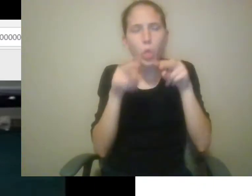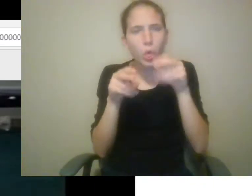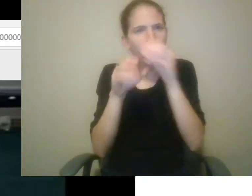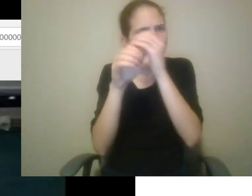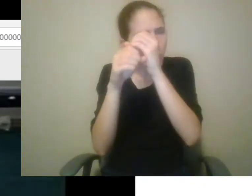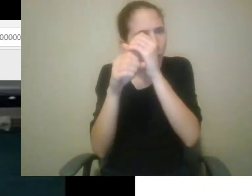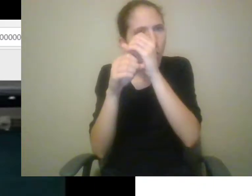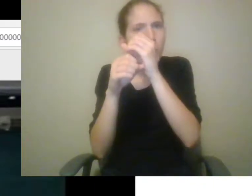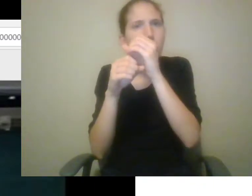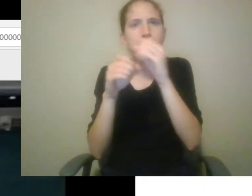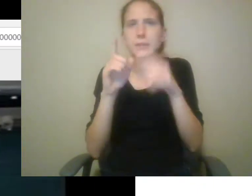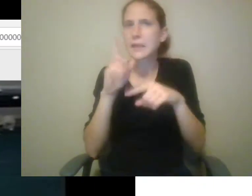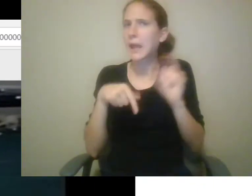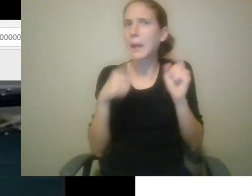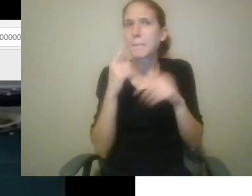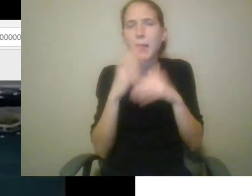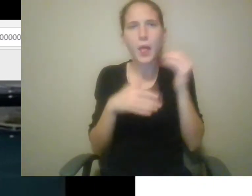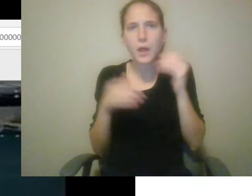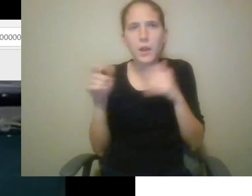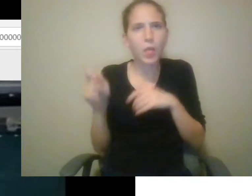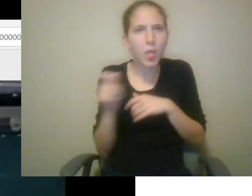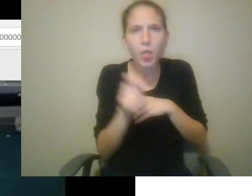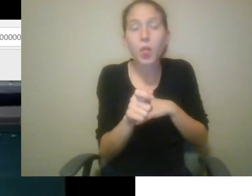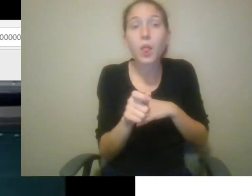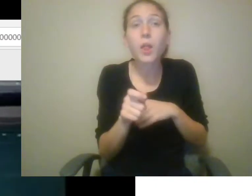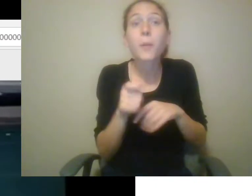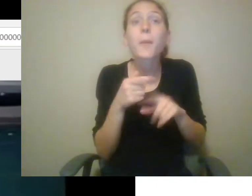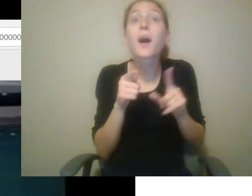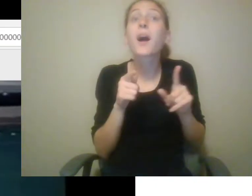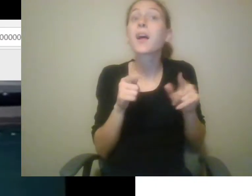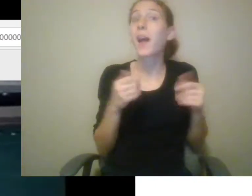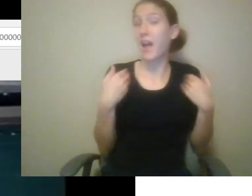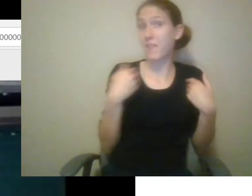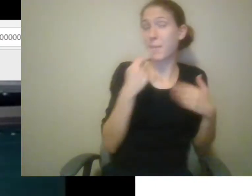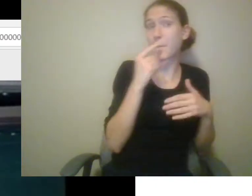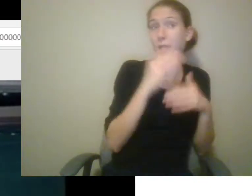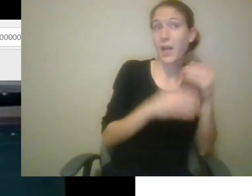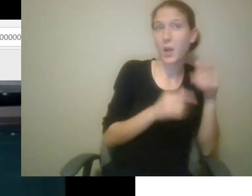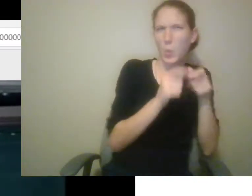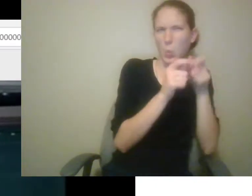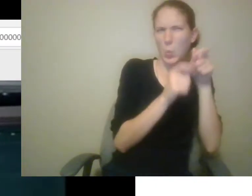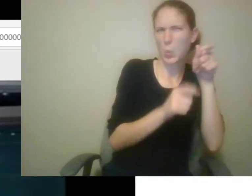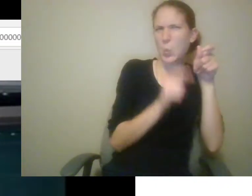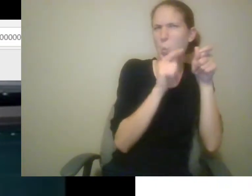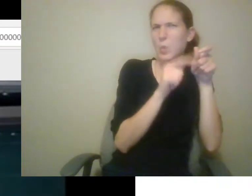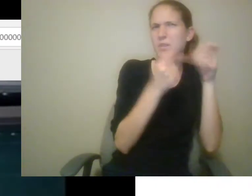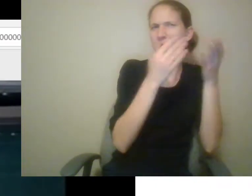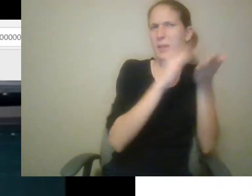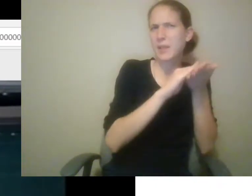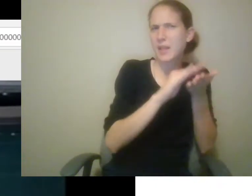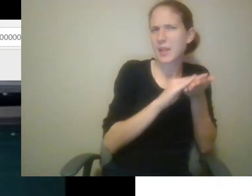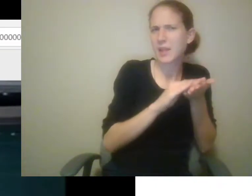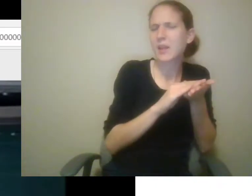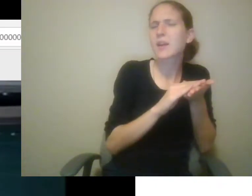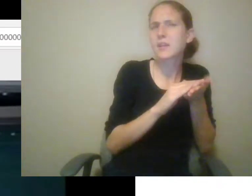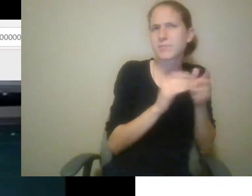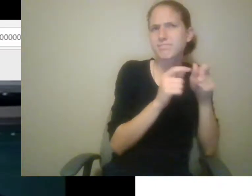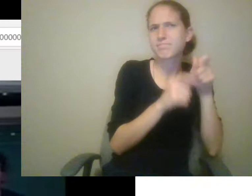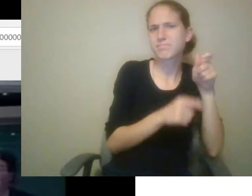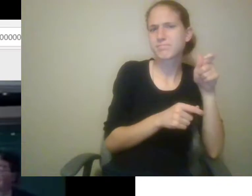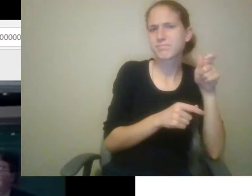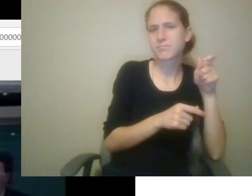blood. All right, well, this is an exception in this case. This has been sterilized. I got a little bottle of blood here.